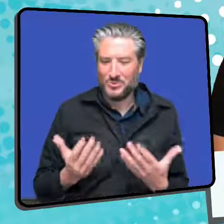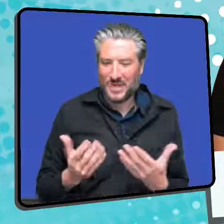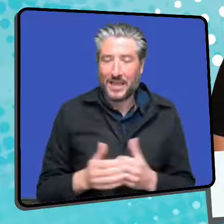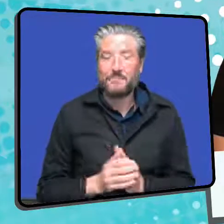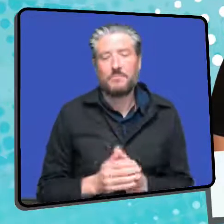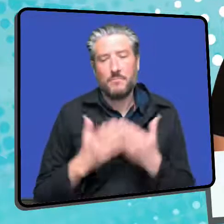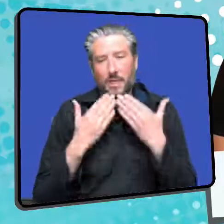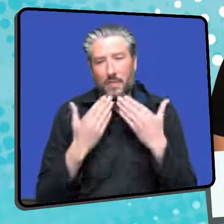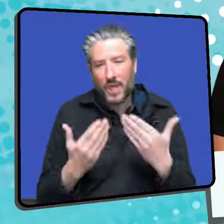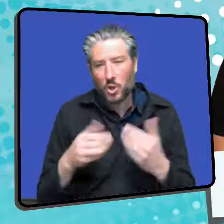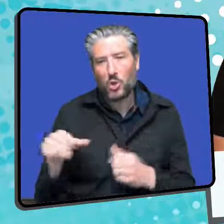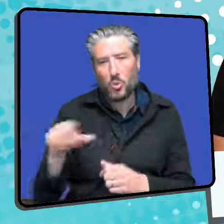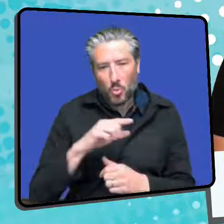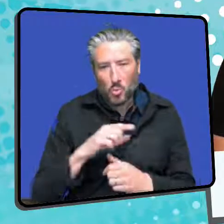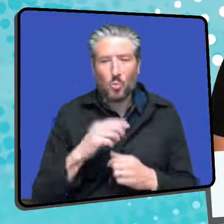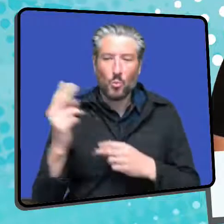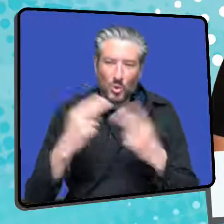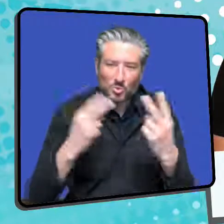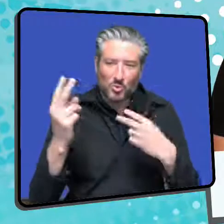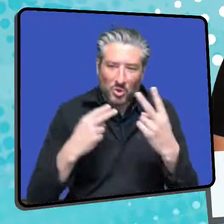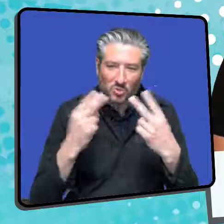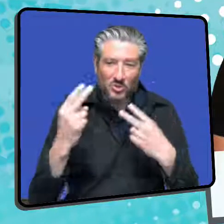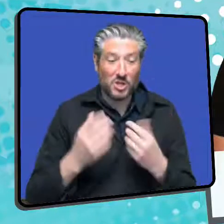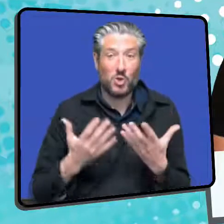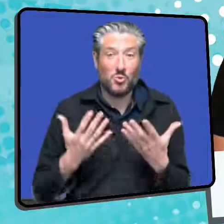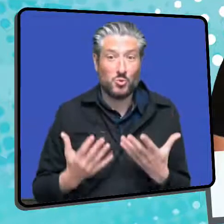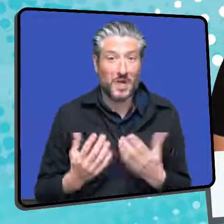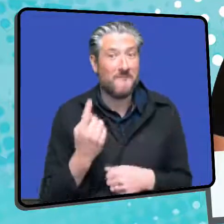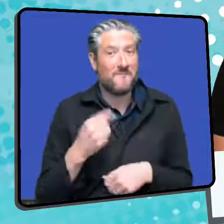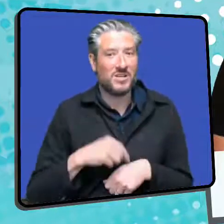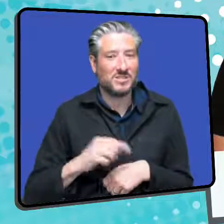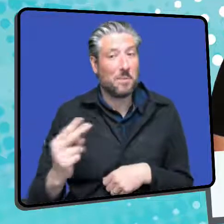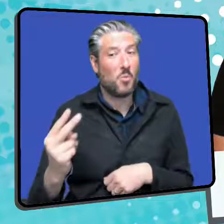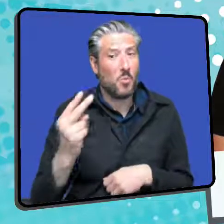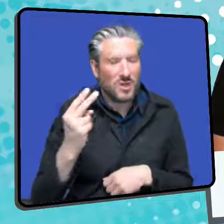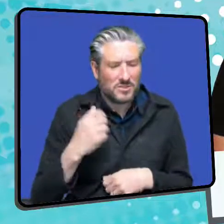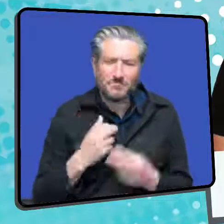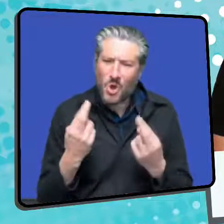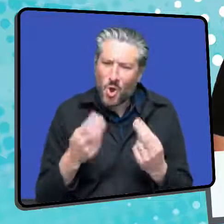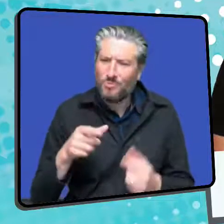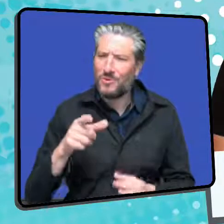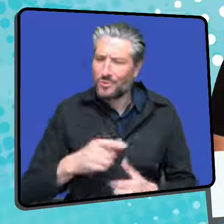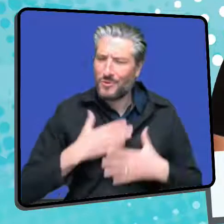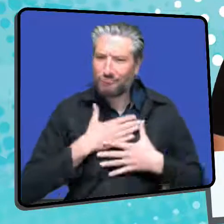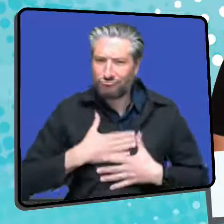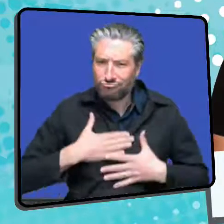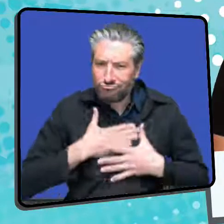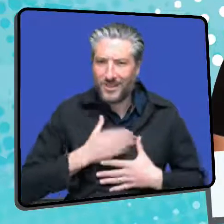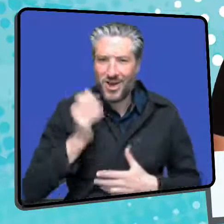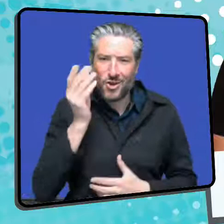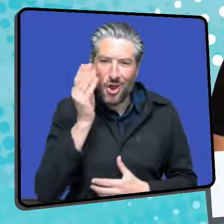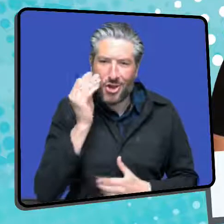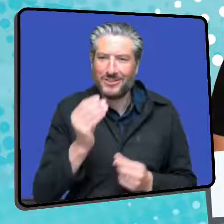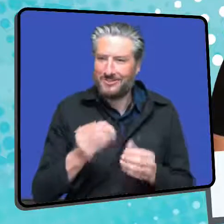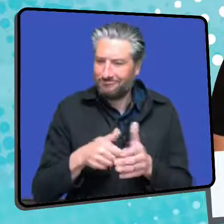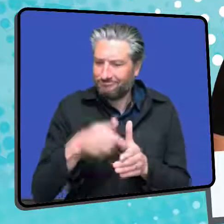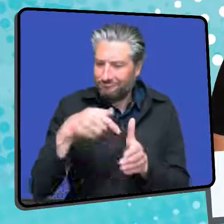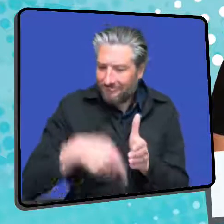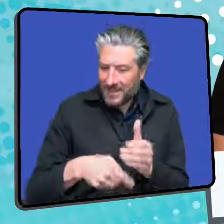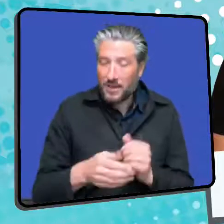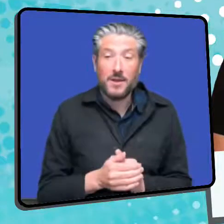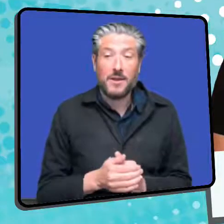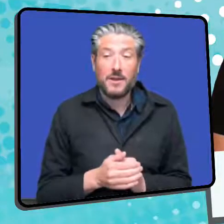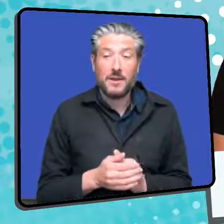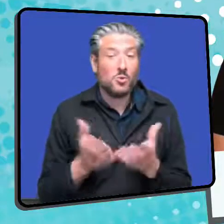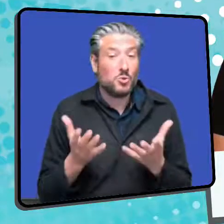for joining us. If you're new to the show, welcome. We hope you've enjoyed it. We hope it's been insightful. If you're returning, it's always great to